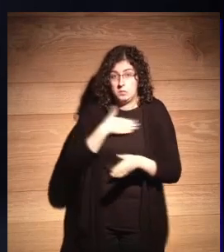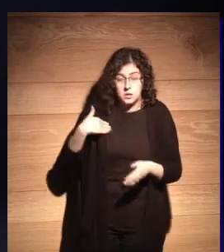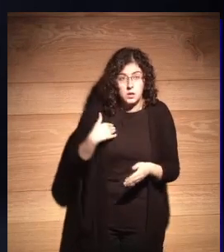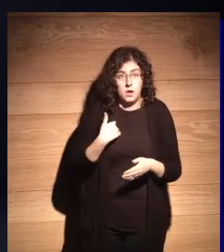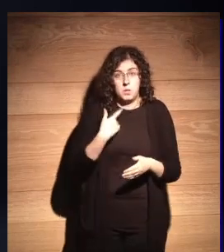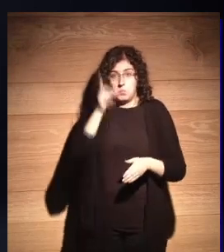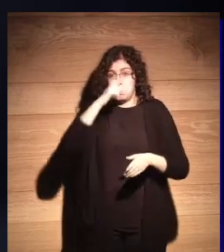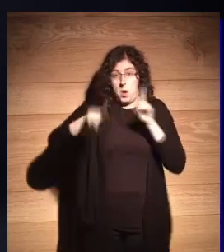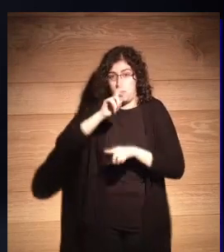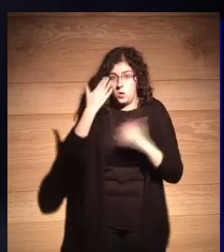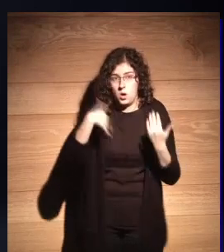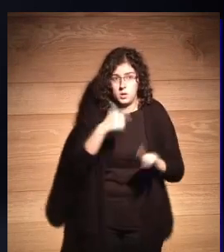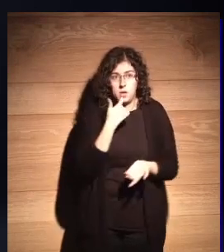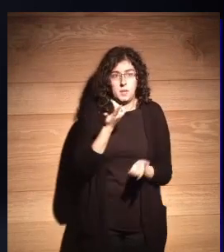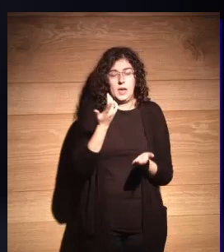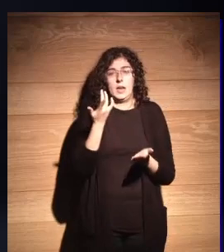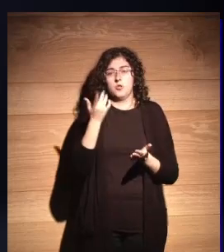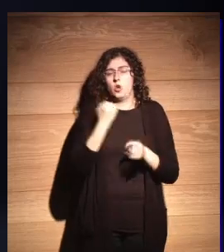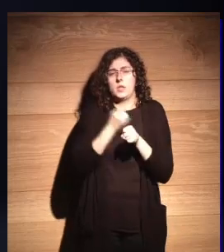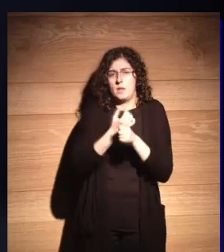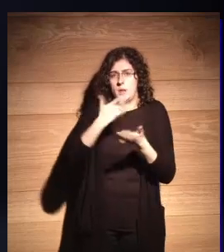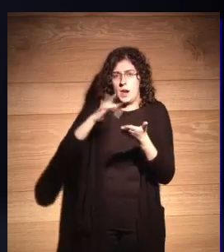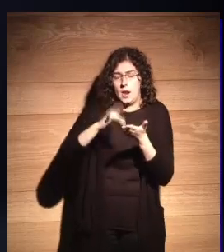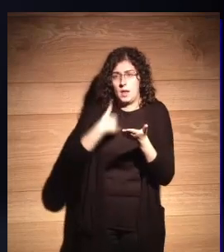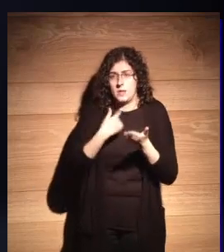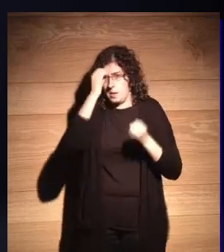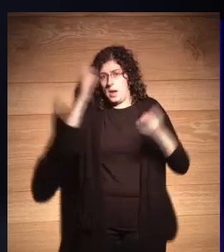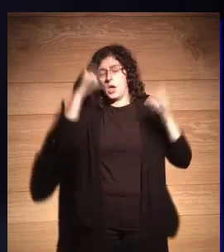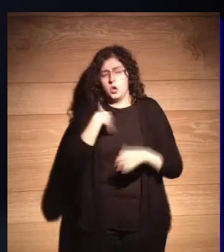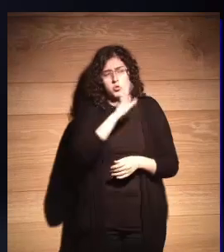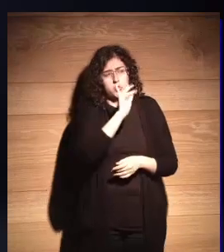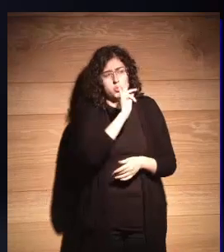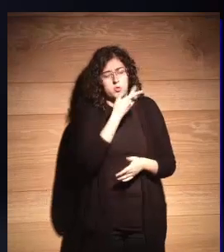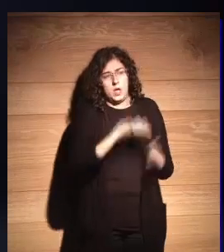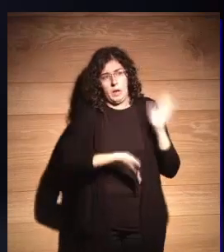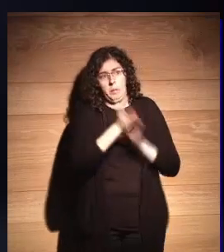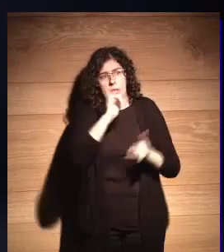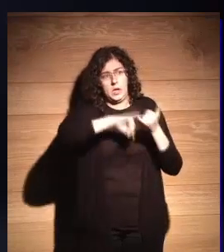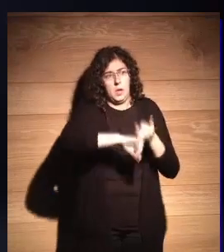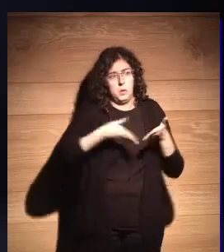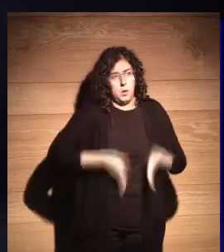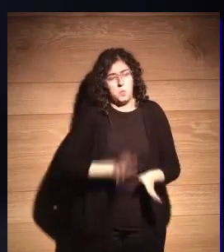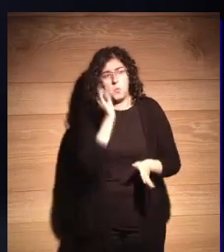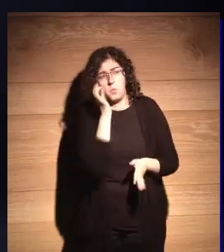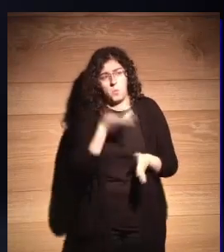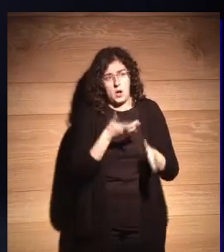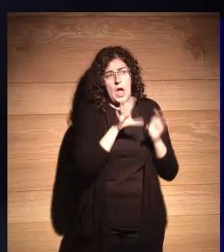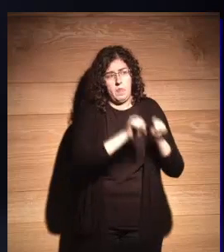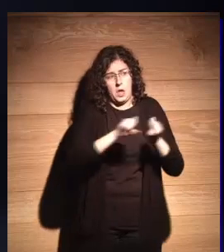magazine saying, "Oh yeah, take your wife and child. We'll pay for that, and just roam around and do whatever you